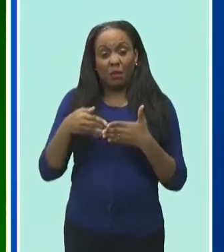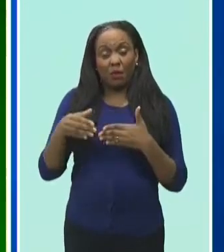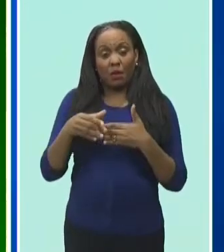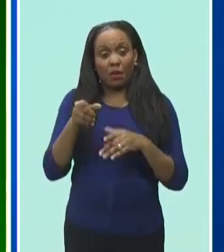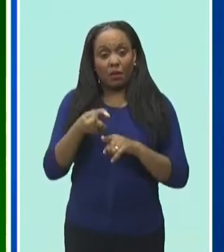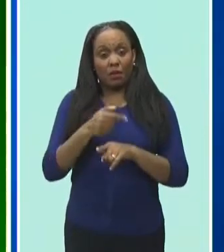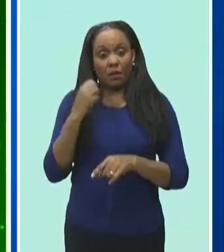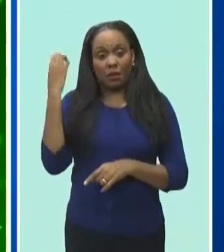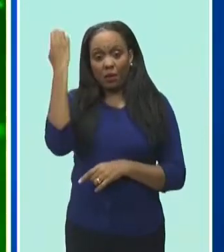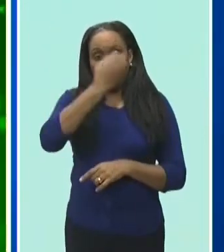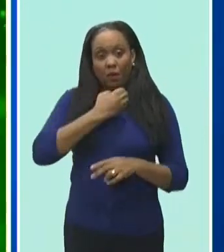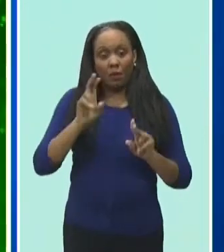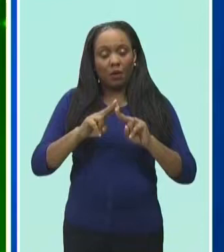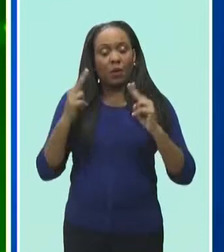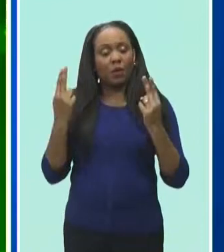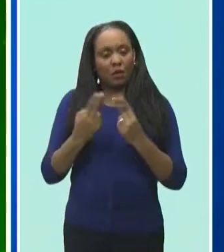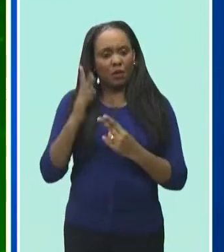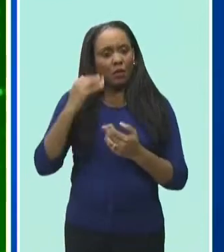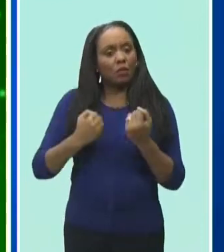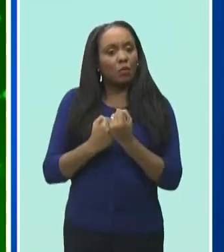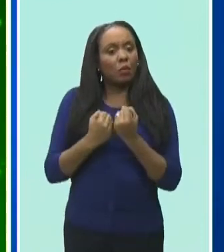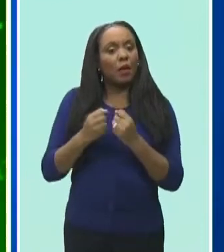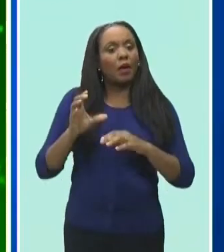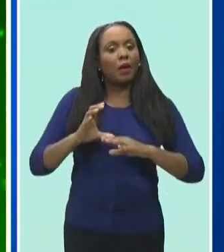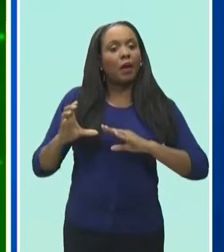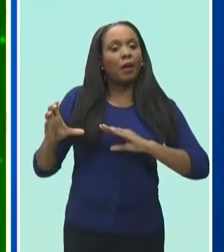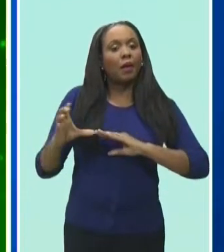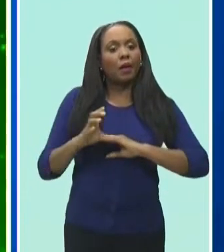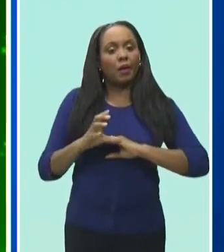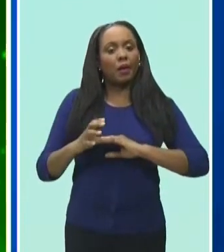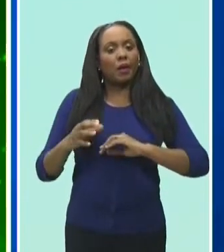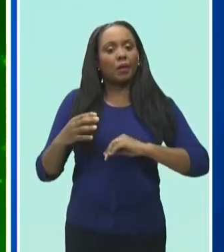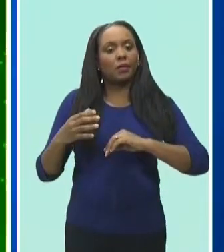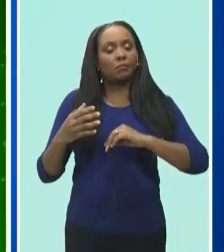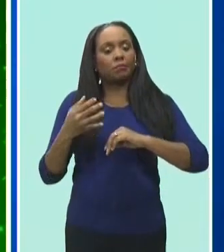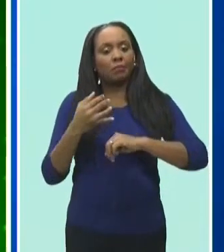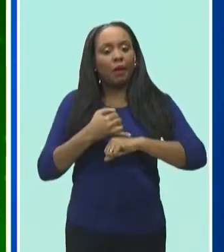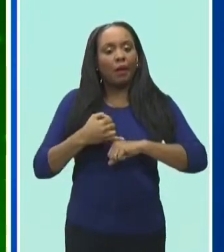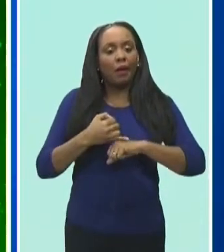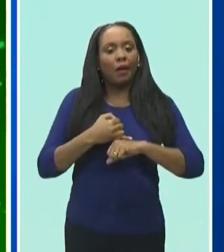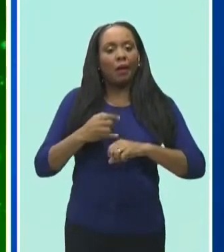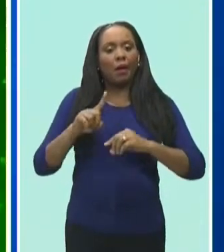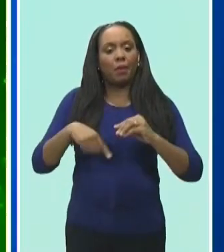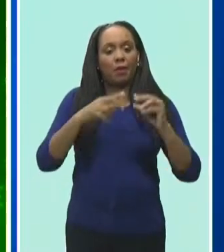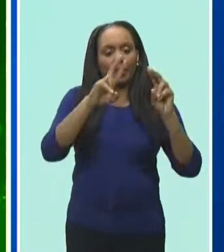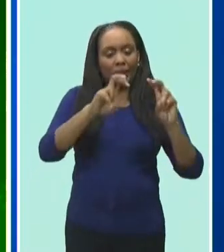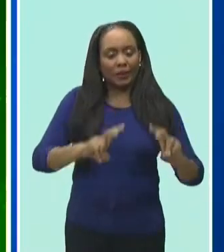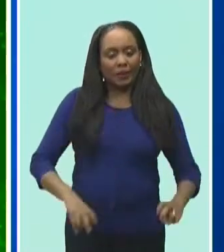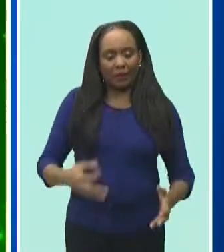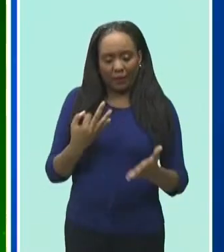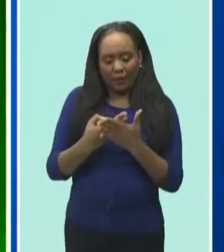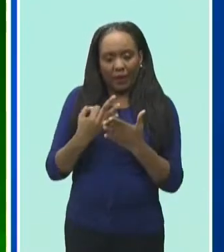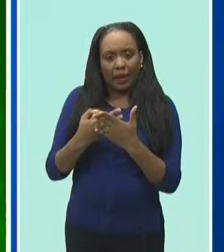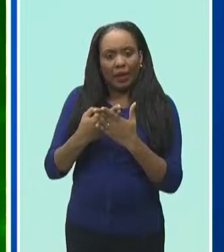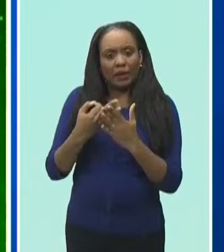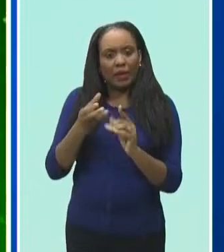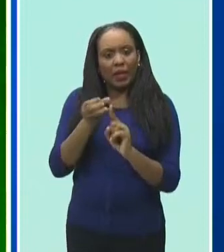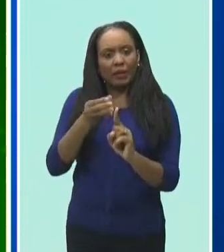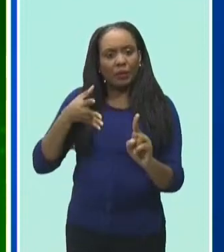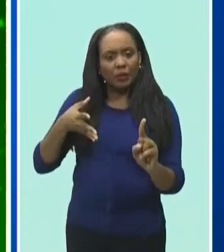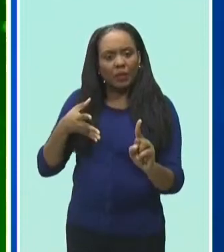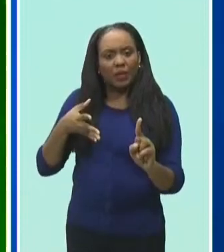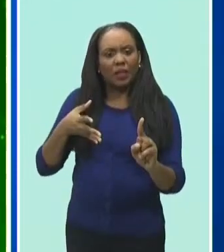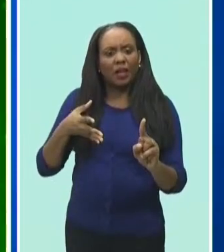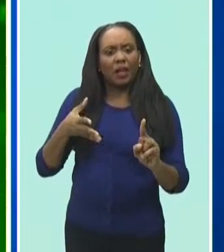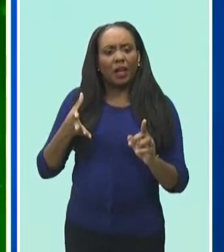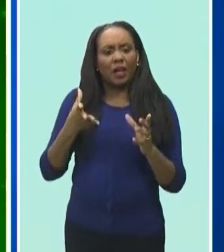support Caribbean overseas countries and territories in assessing their financial exposure to disasters and feasibility